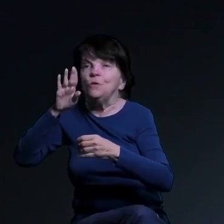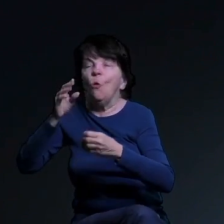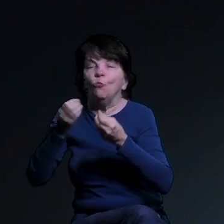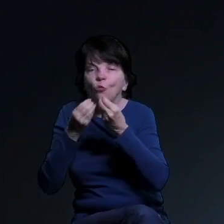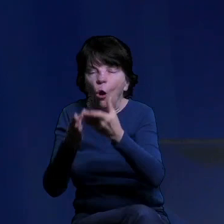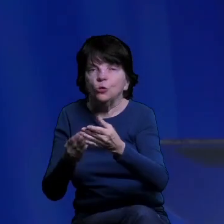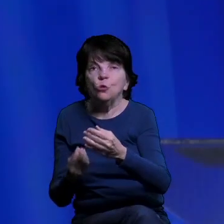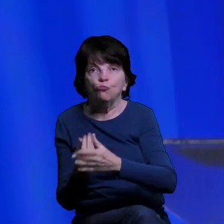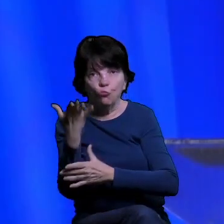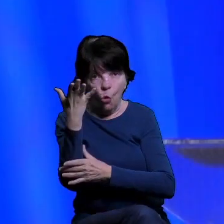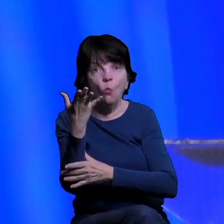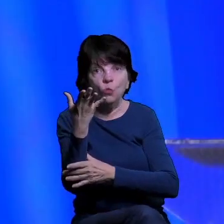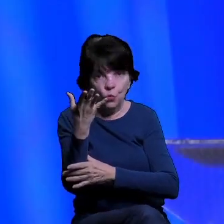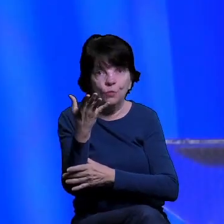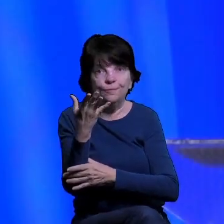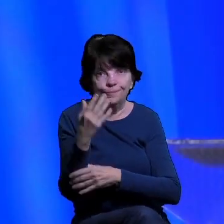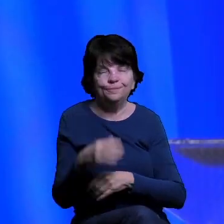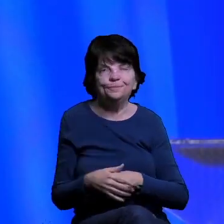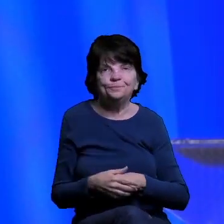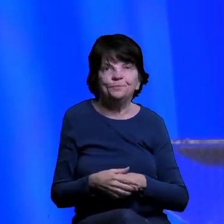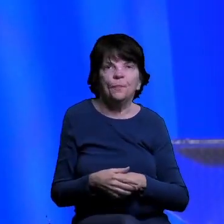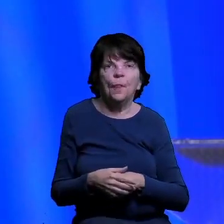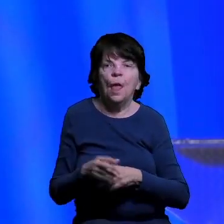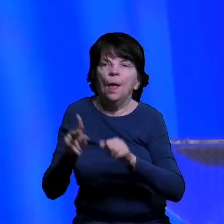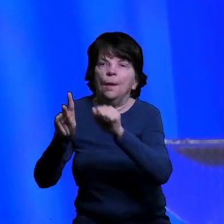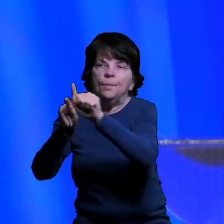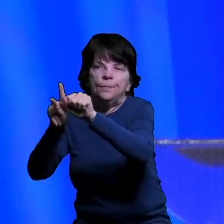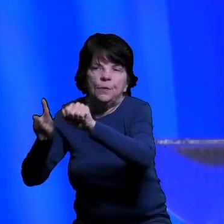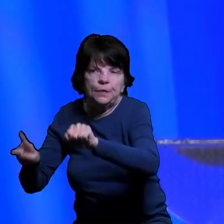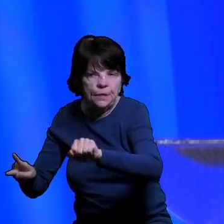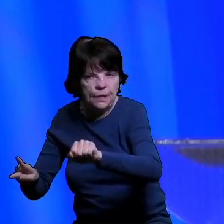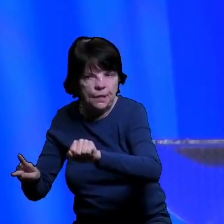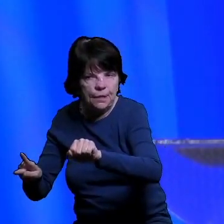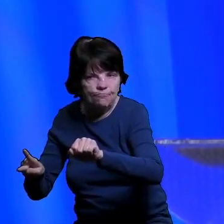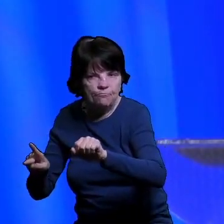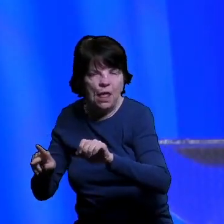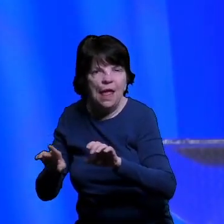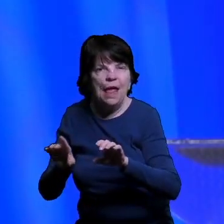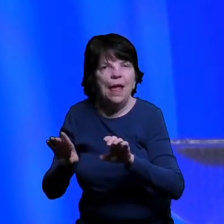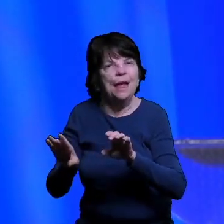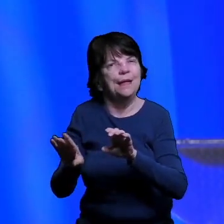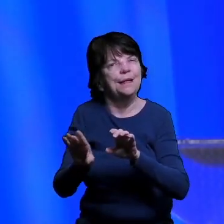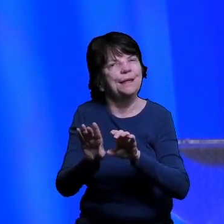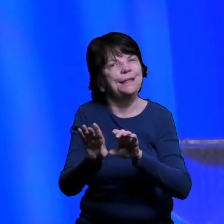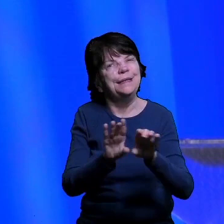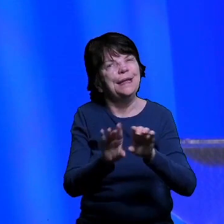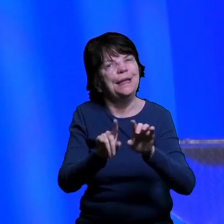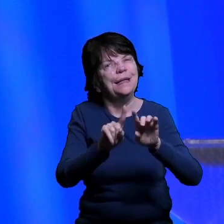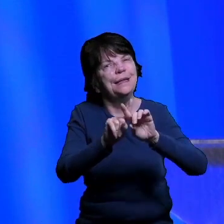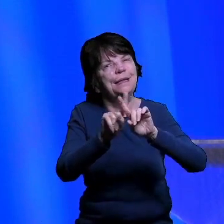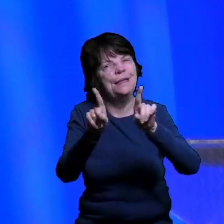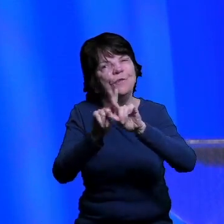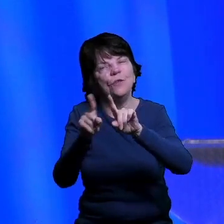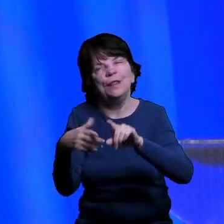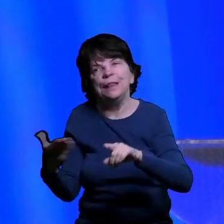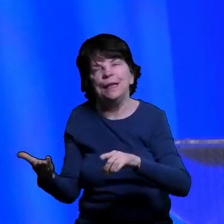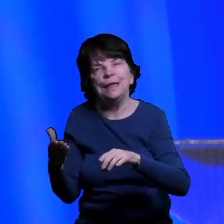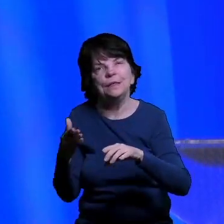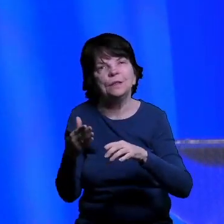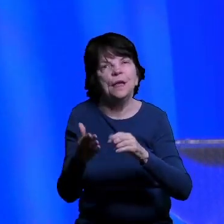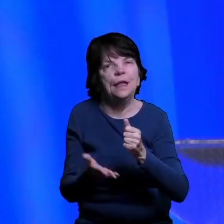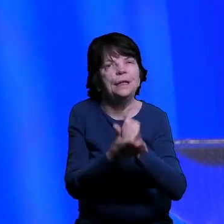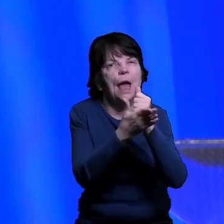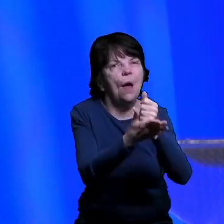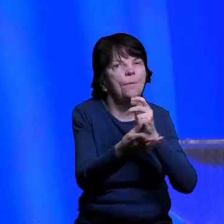Aquila were team members where they played a certain part in certain people's lives. And it wasn't about